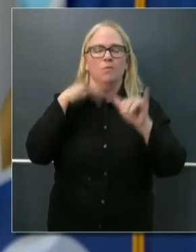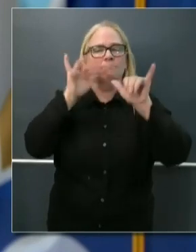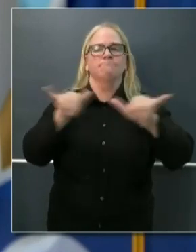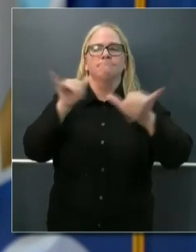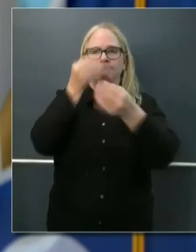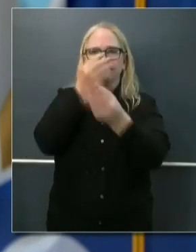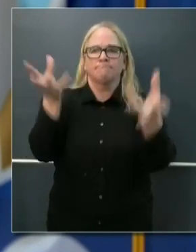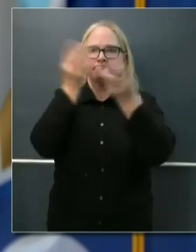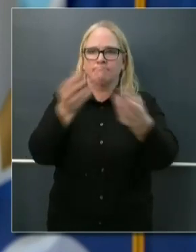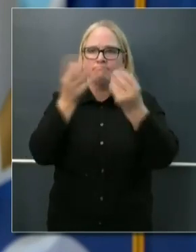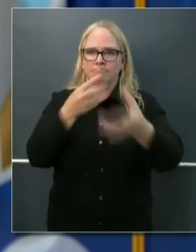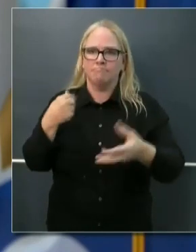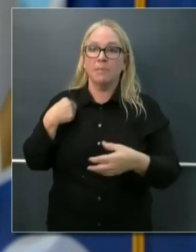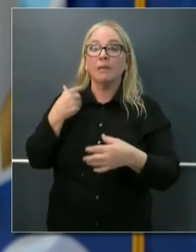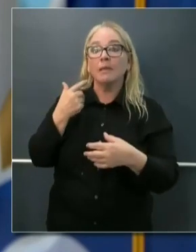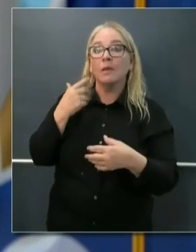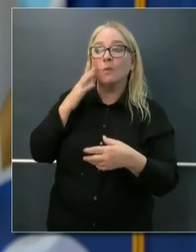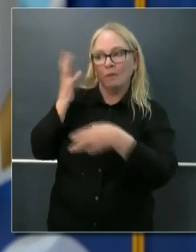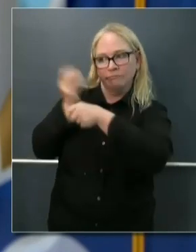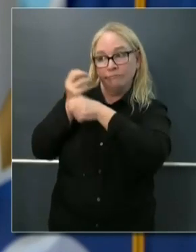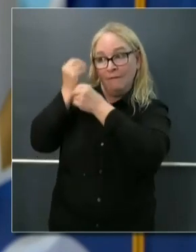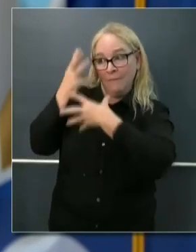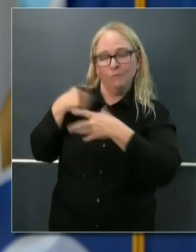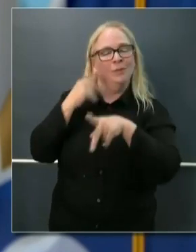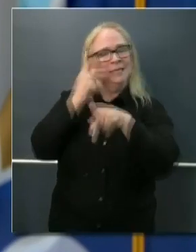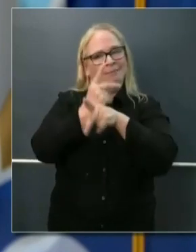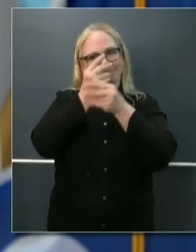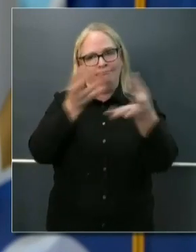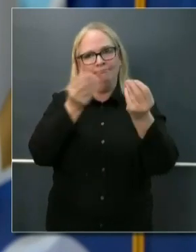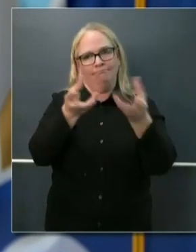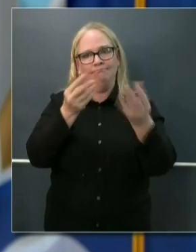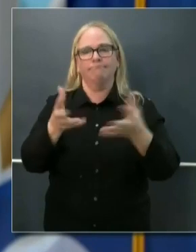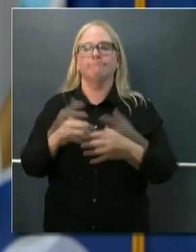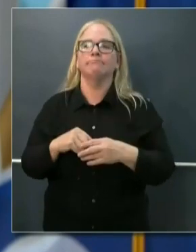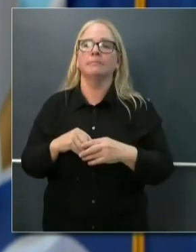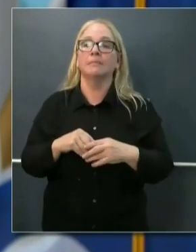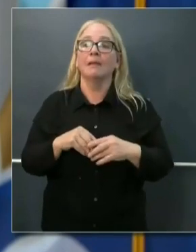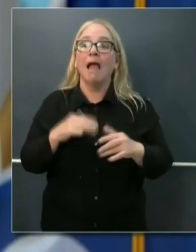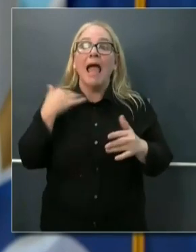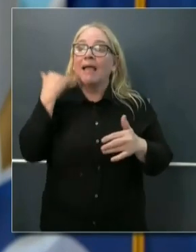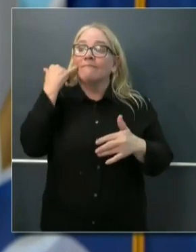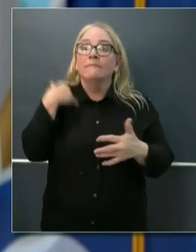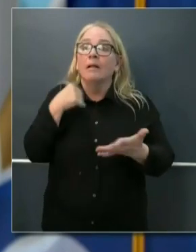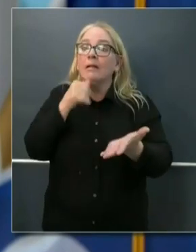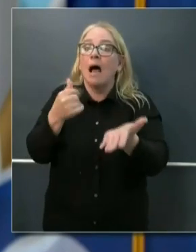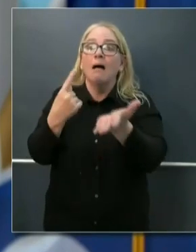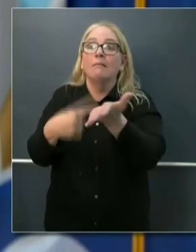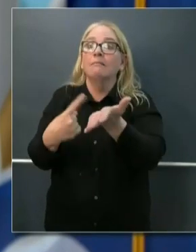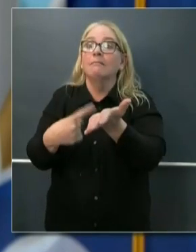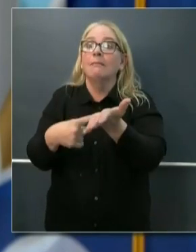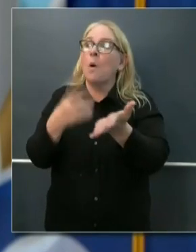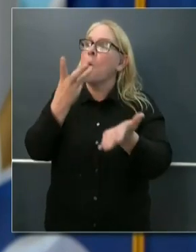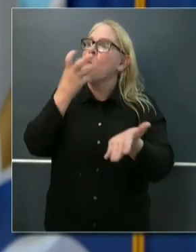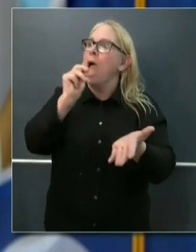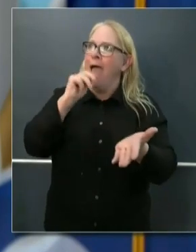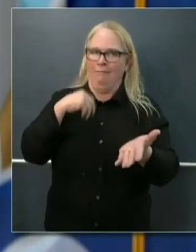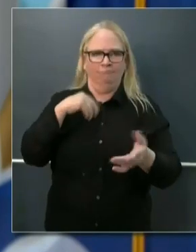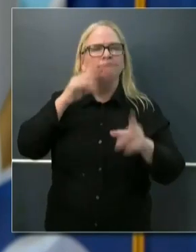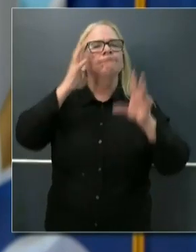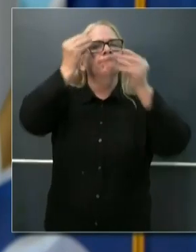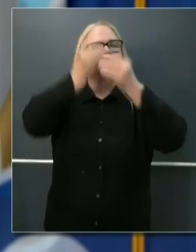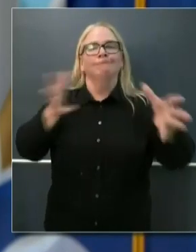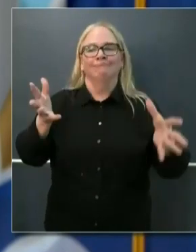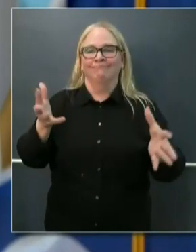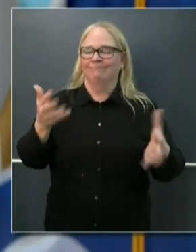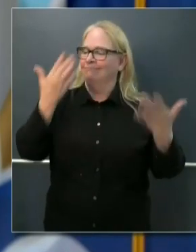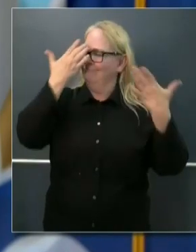to, again, answering that question of when. We don't debate dates. We only are guided by